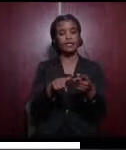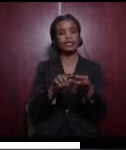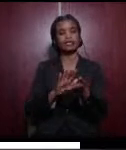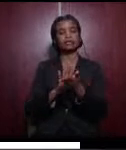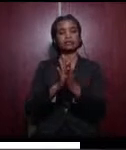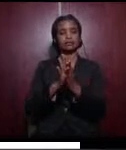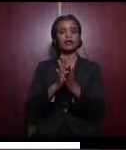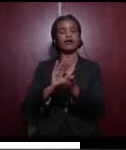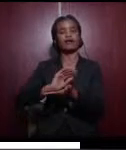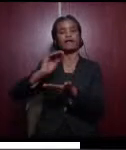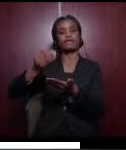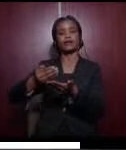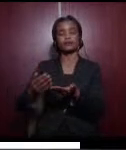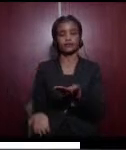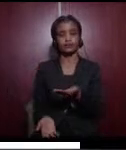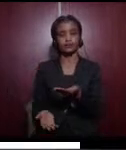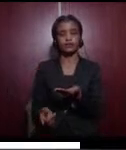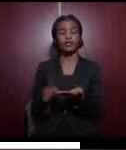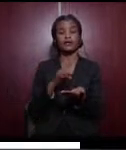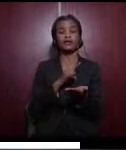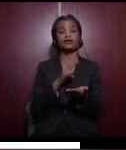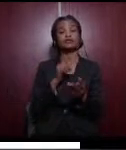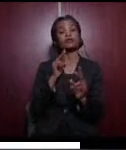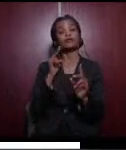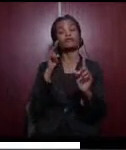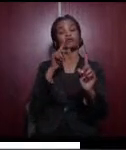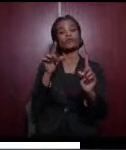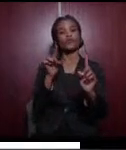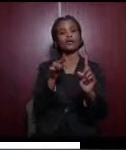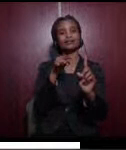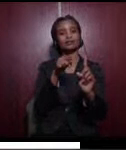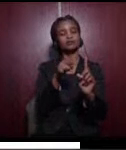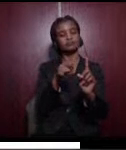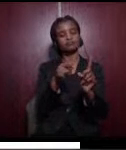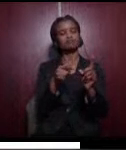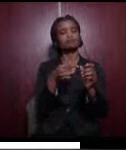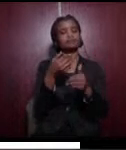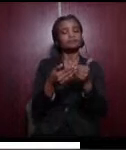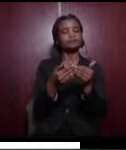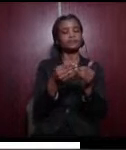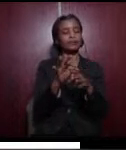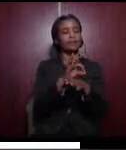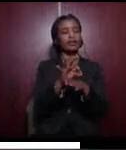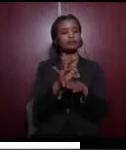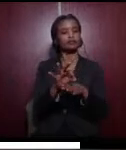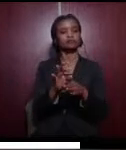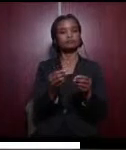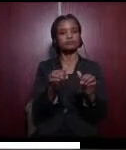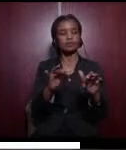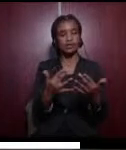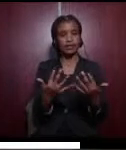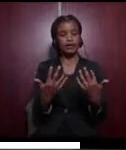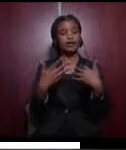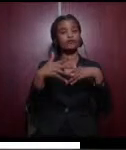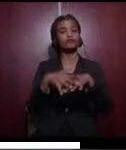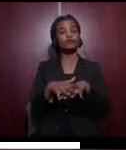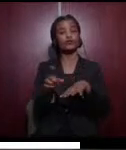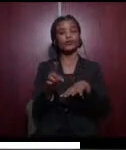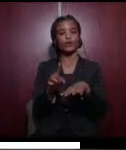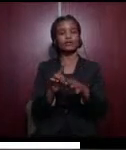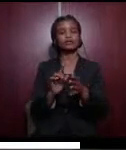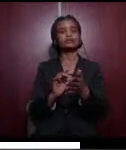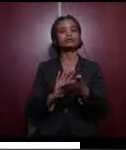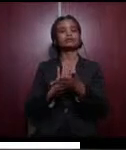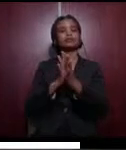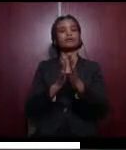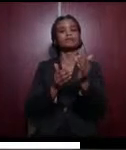address the issues of disaster risk mitigation that are part of the requirements as enjoined by Disaster Management Act and Disaster Management Framework.